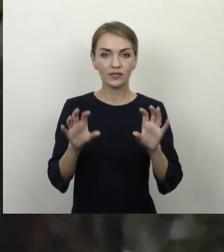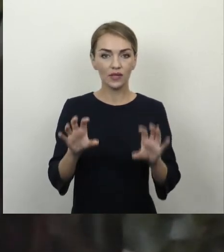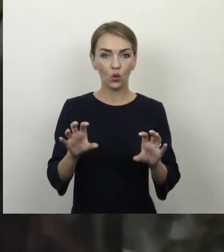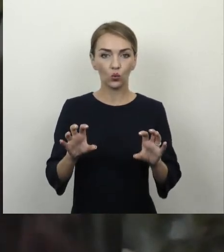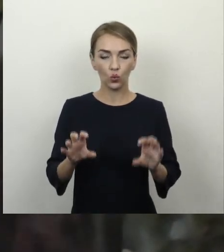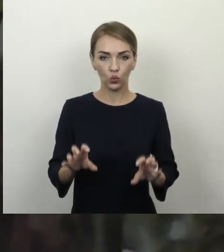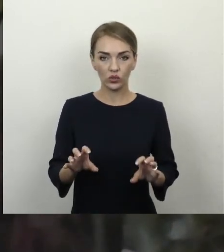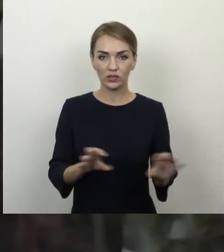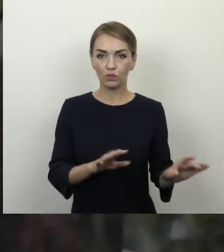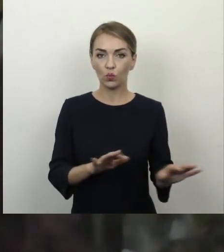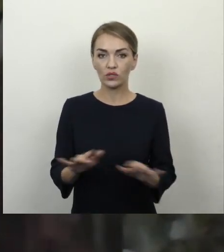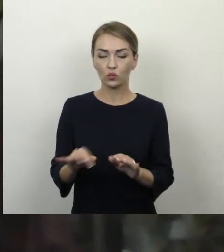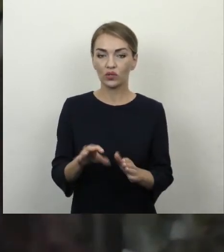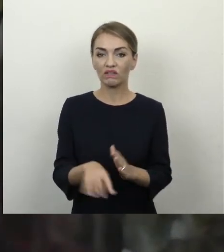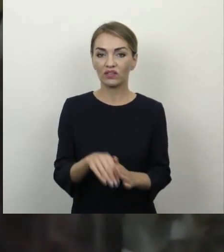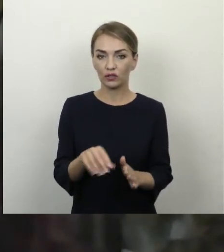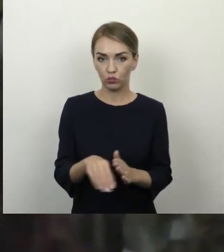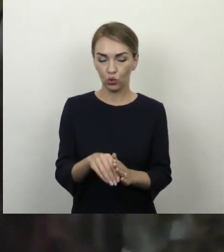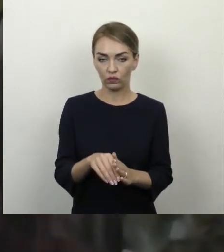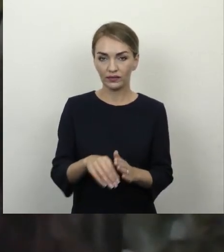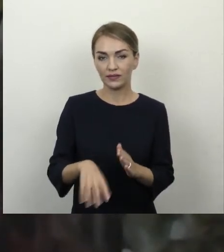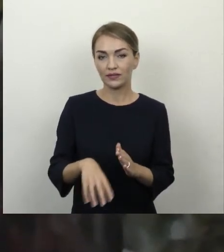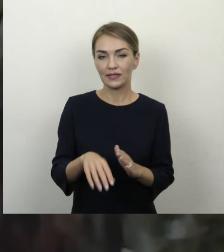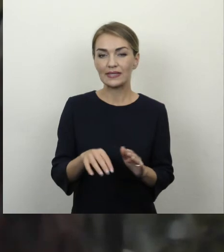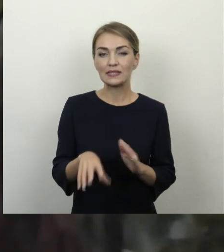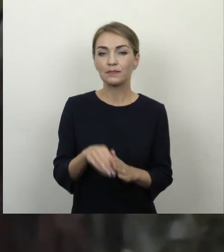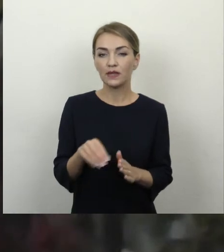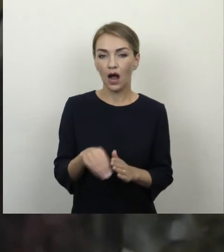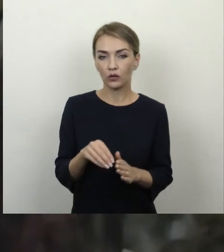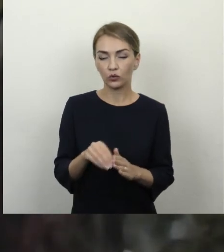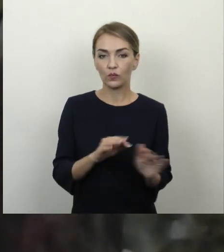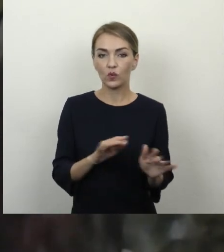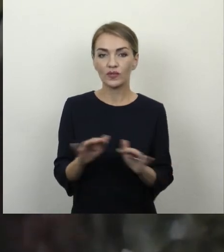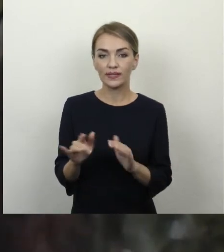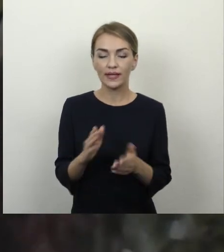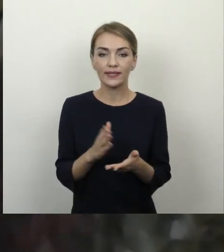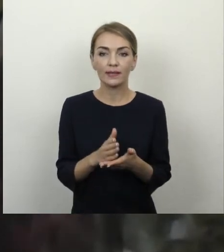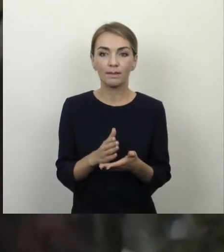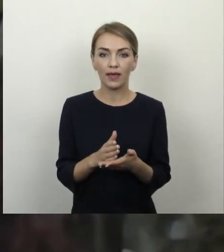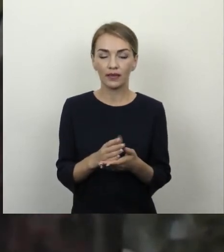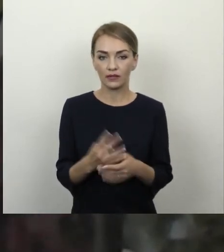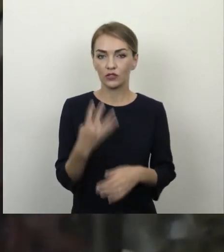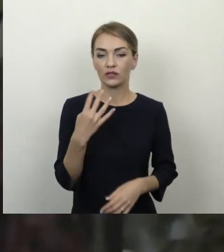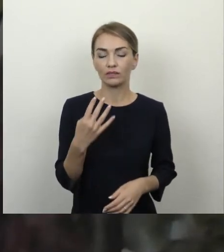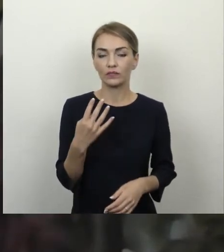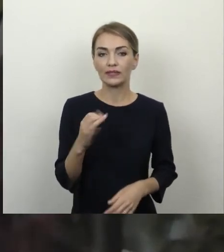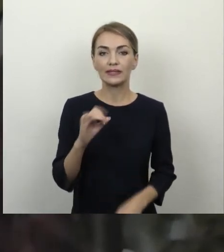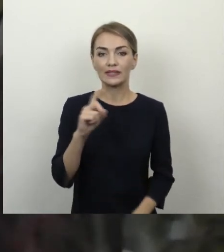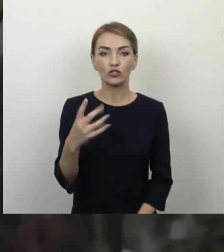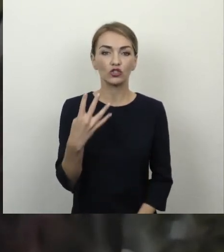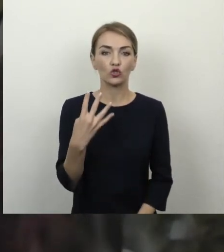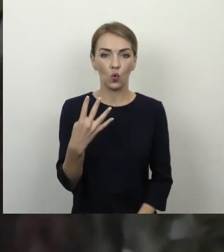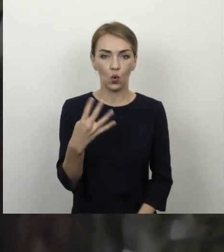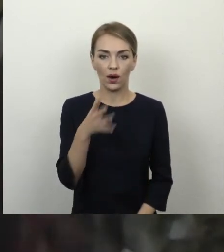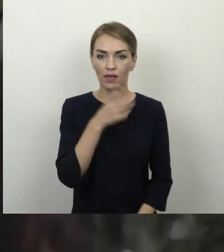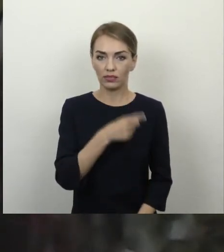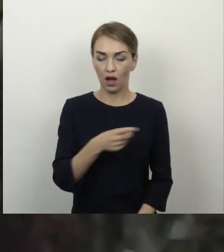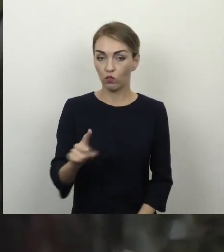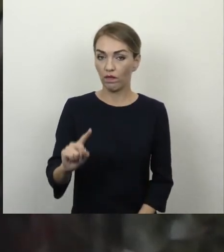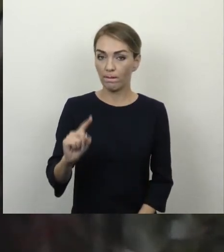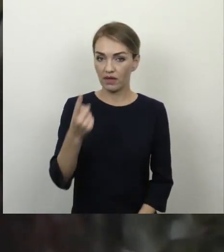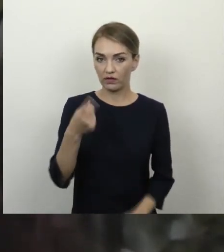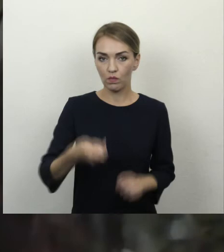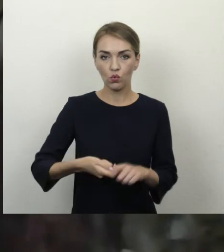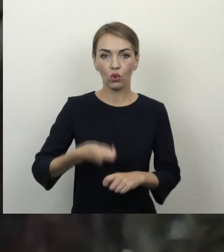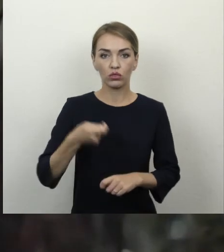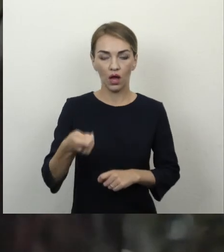oversight as to the legality of the procedures in the course of the elections is